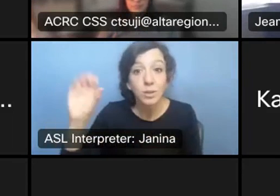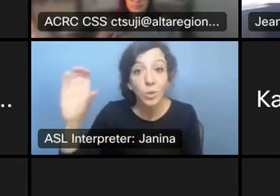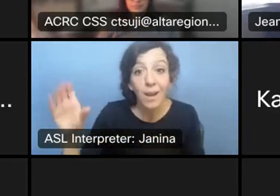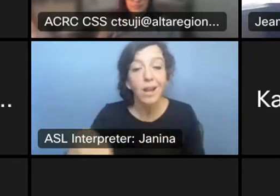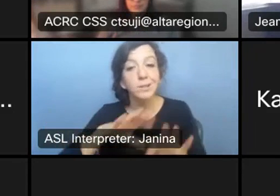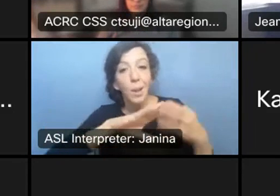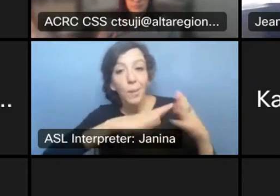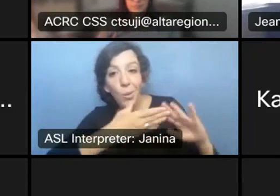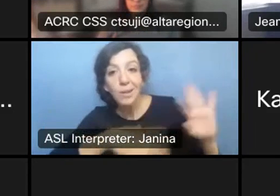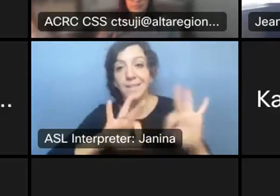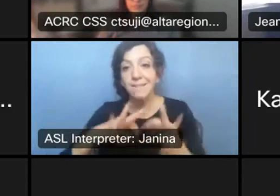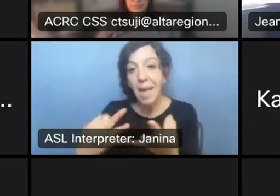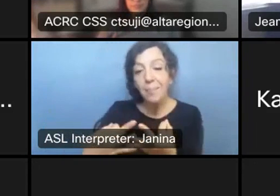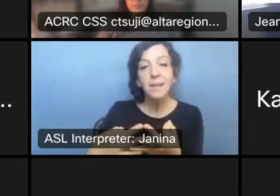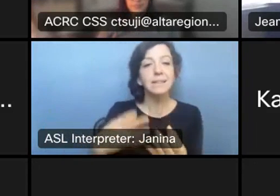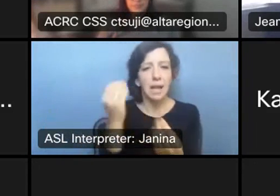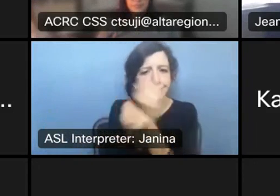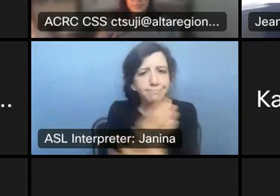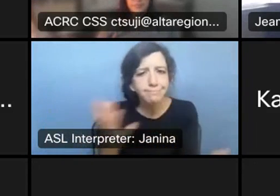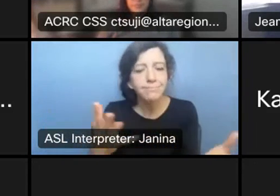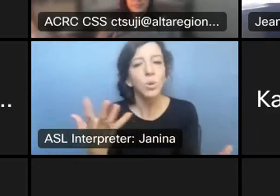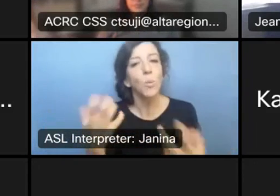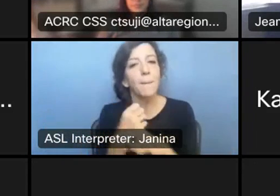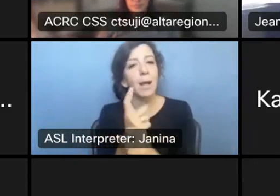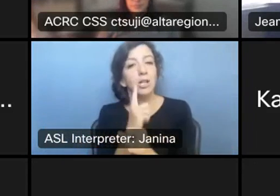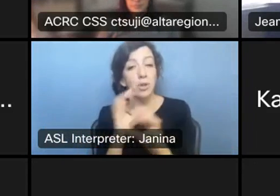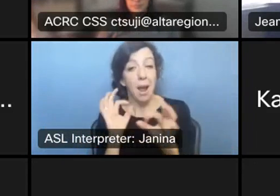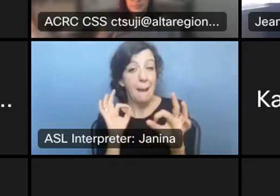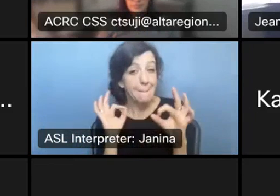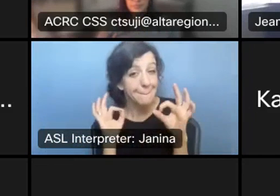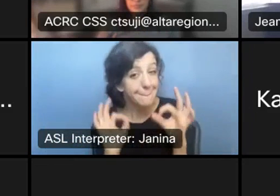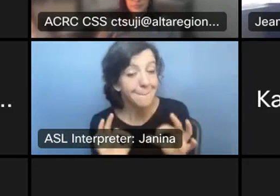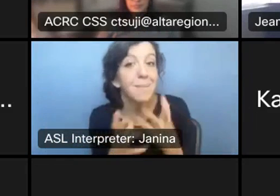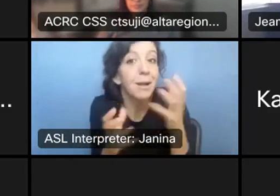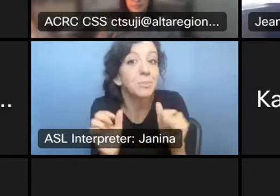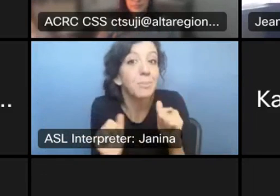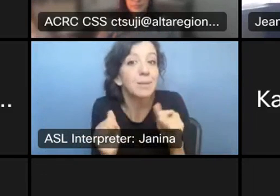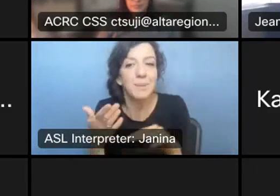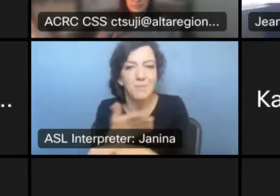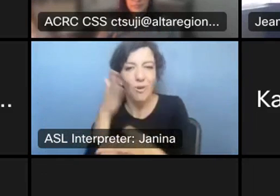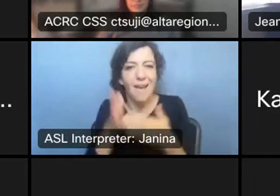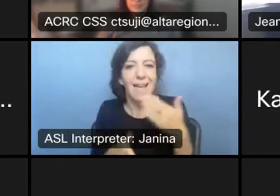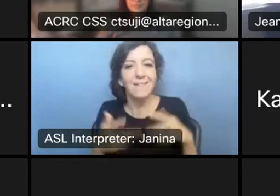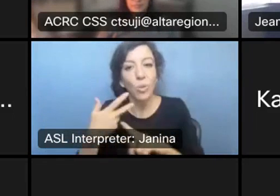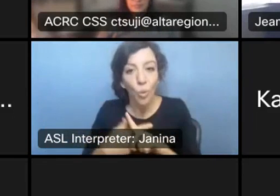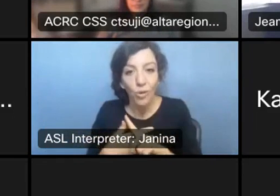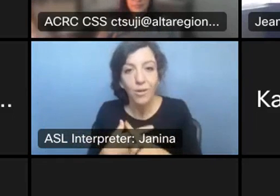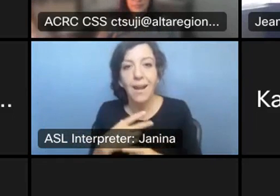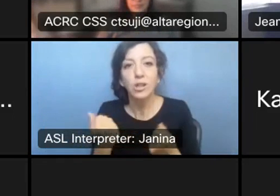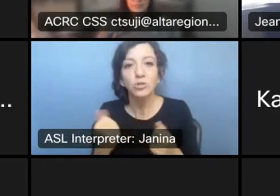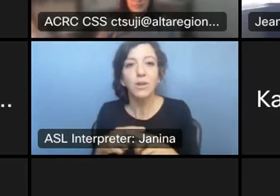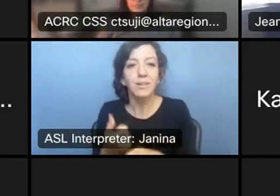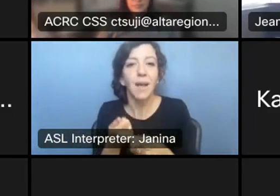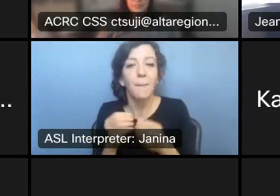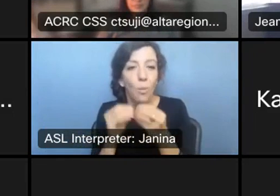so we're going to try to get things as close as we can before the quarter ends here, and try to get some additional information out to folks because we know